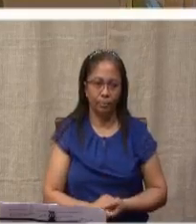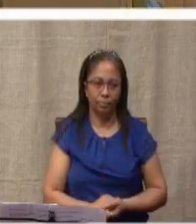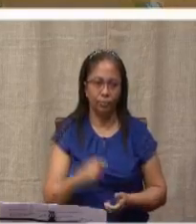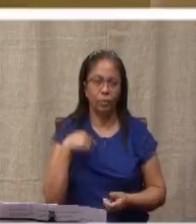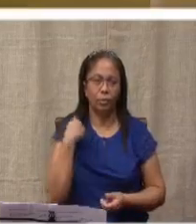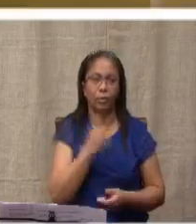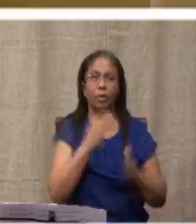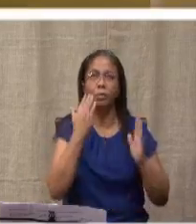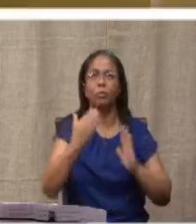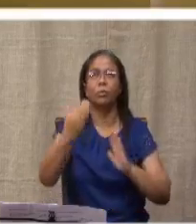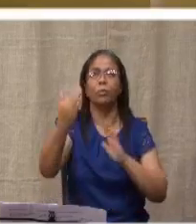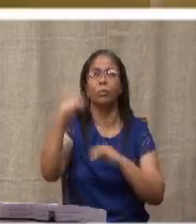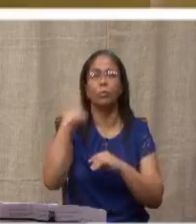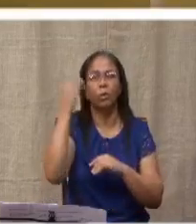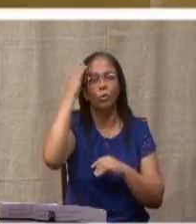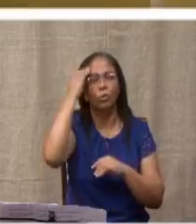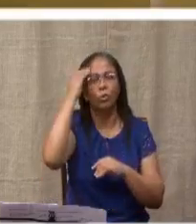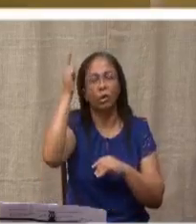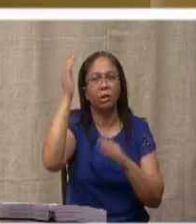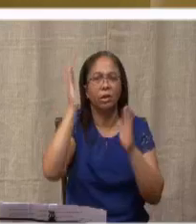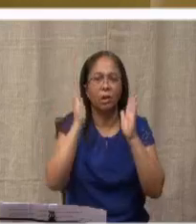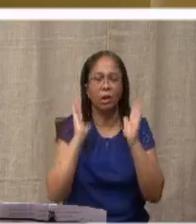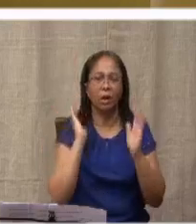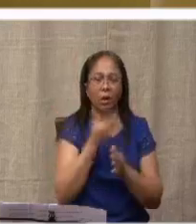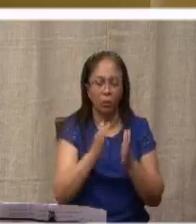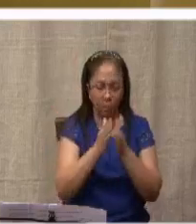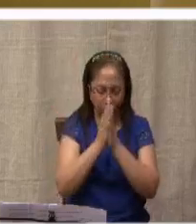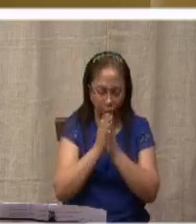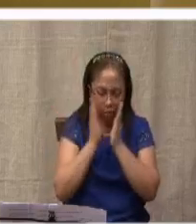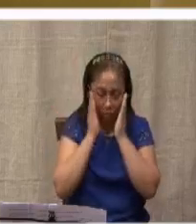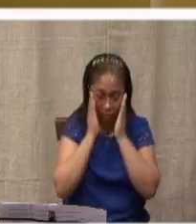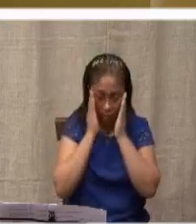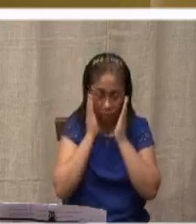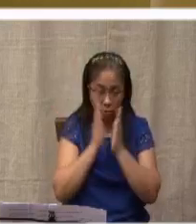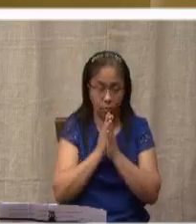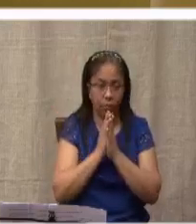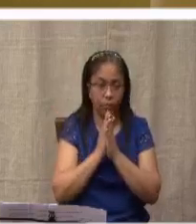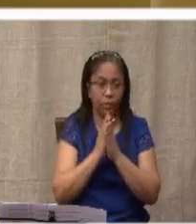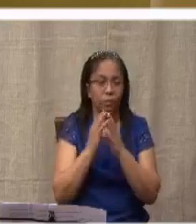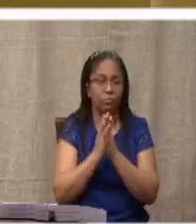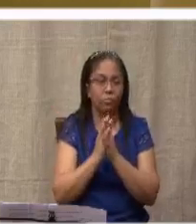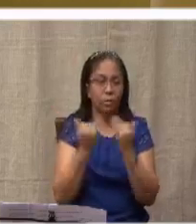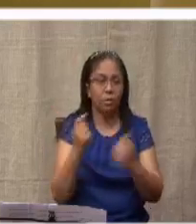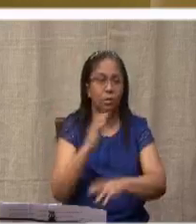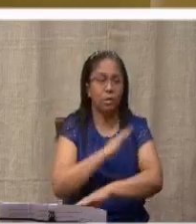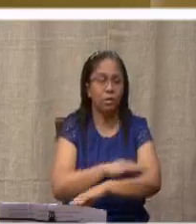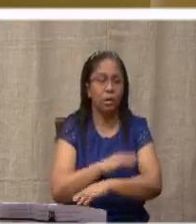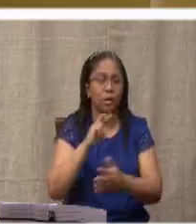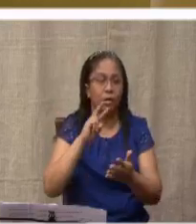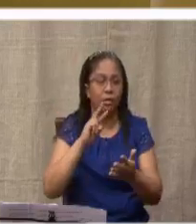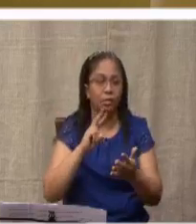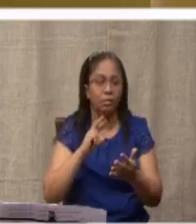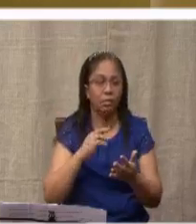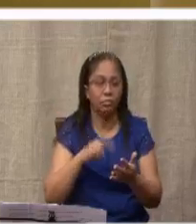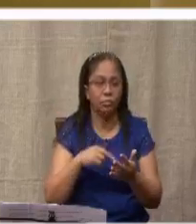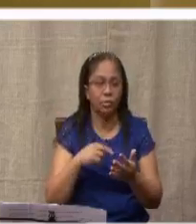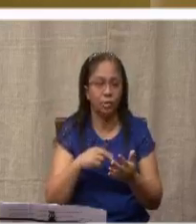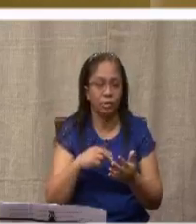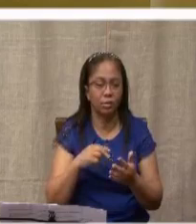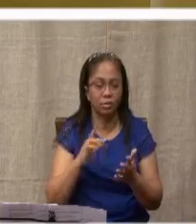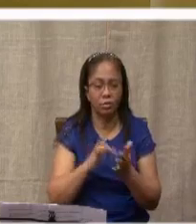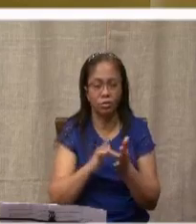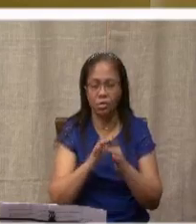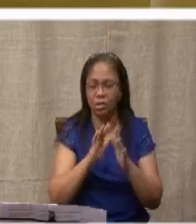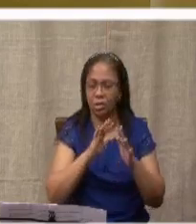we come before god knowing that god hears the cries of his people's heart in today's gospel we see the compassion of jesus for the